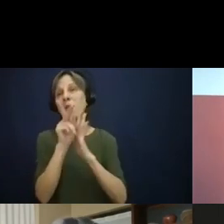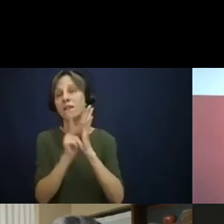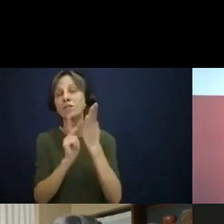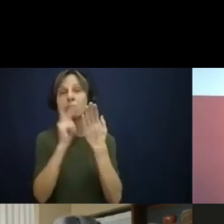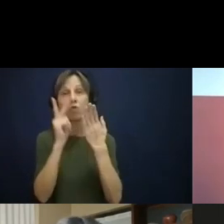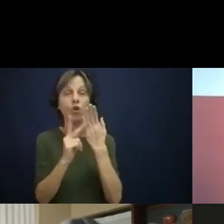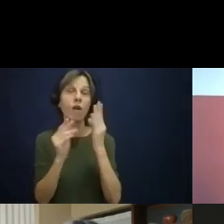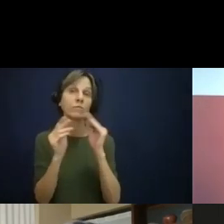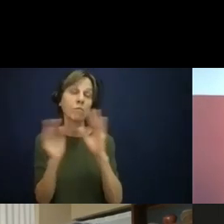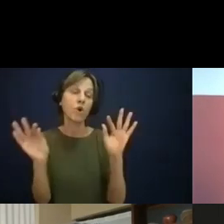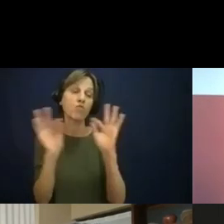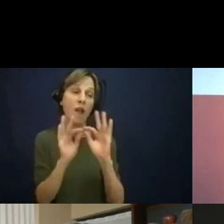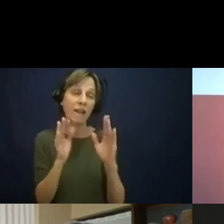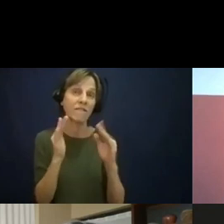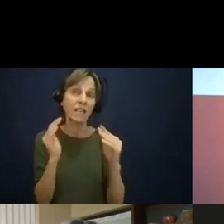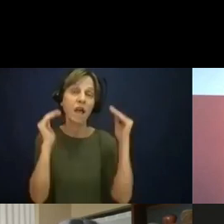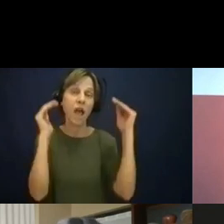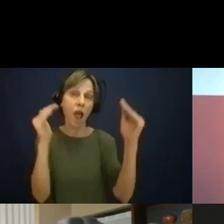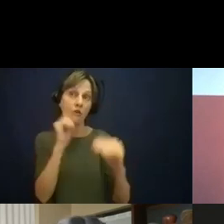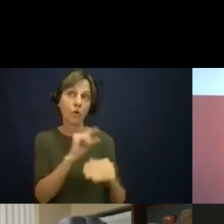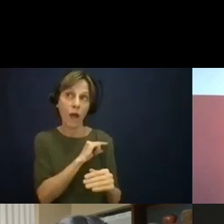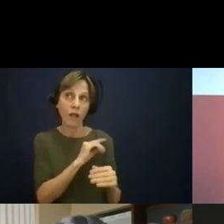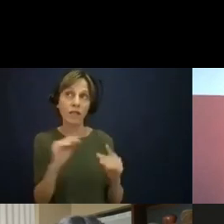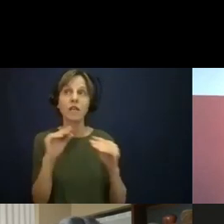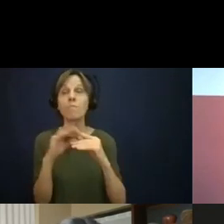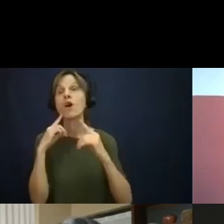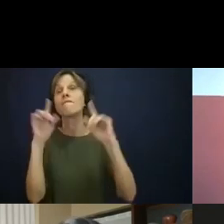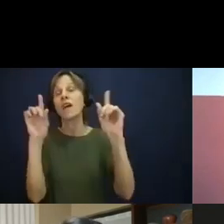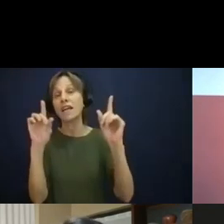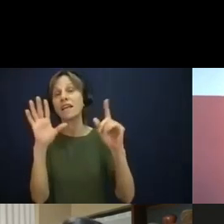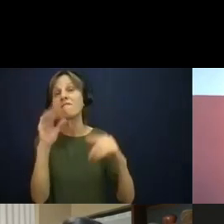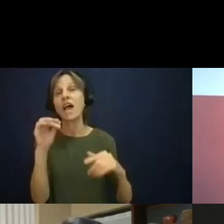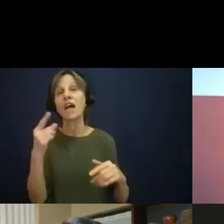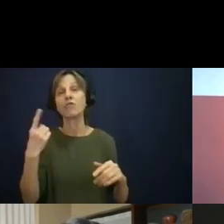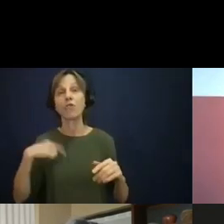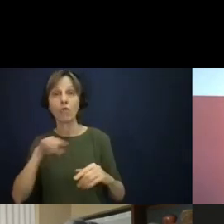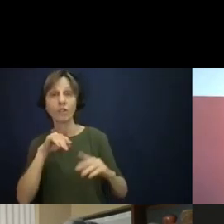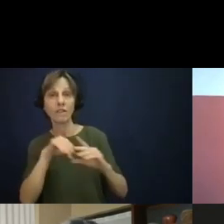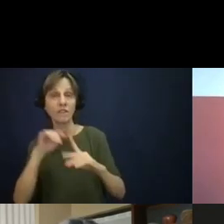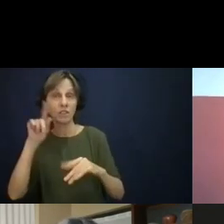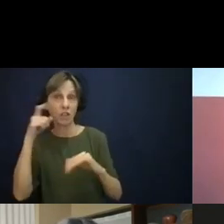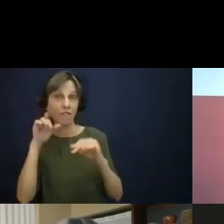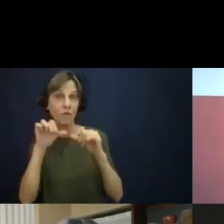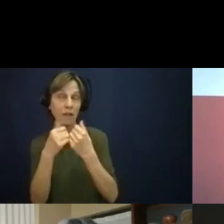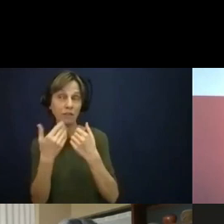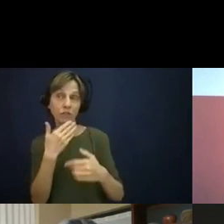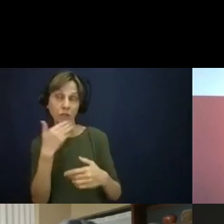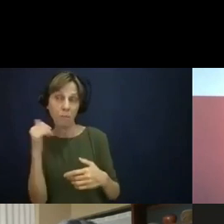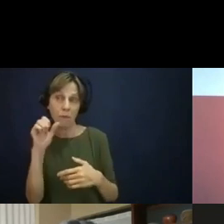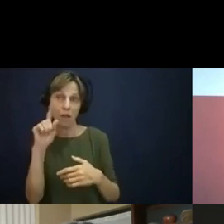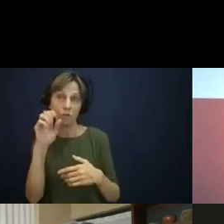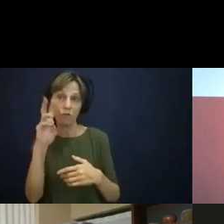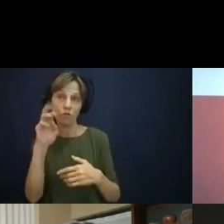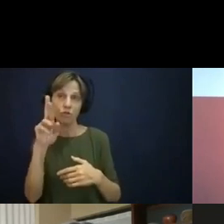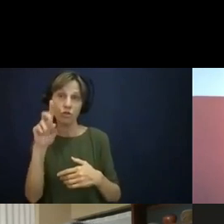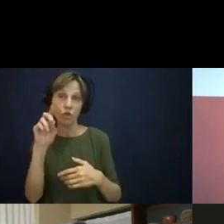relevant, be of higher quality, be more effective, and those of us in government agencies will be better stewards of public funds. And at